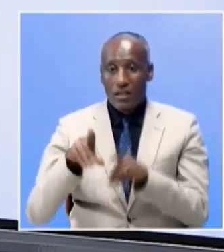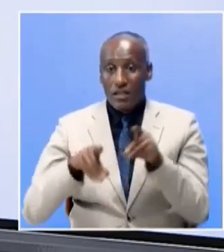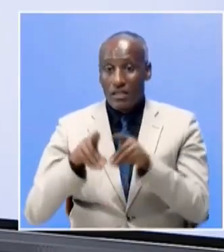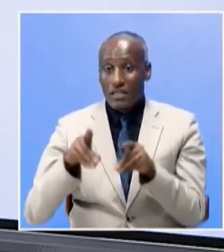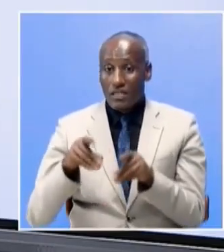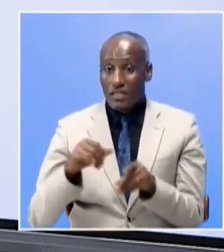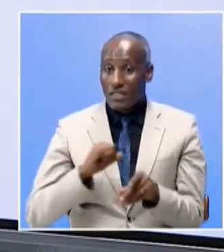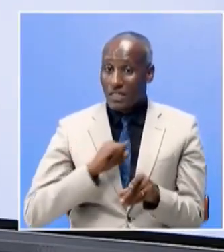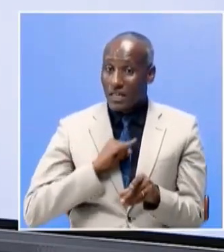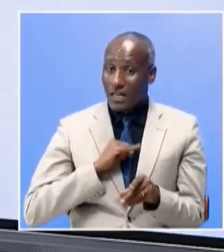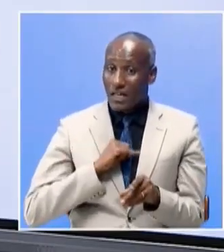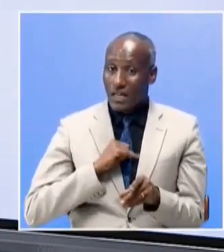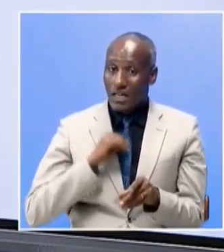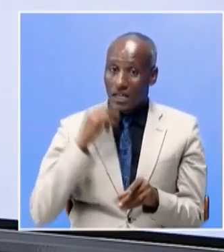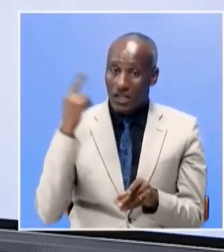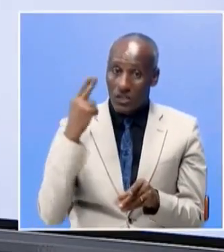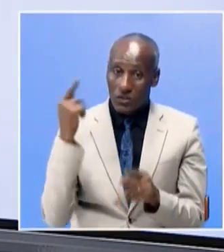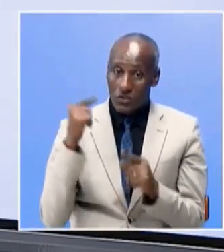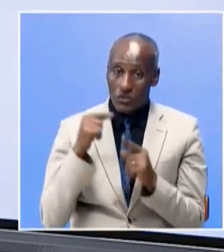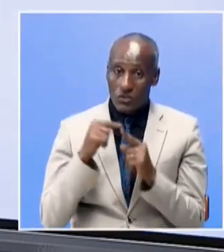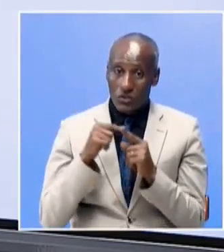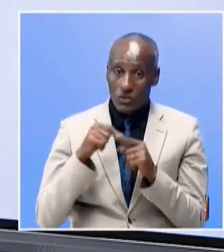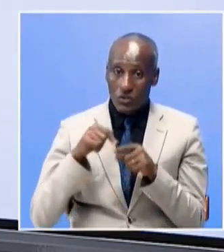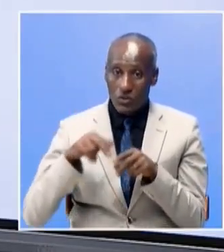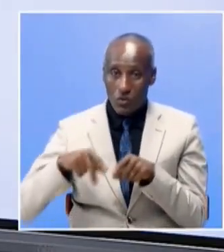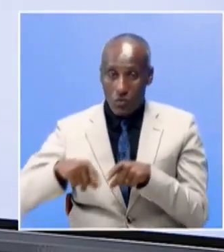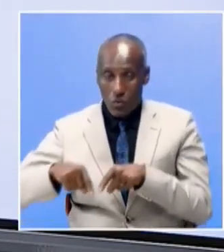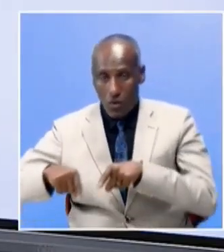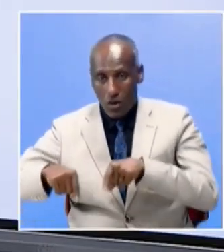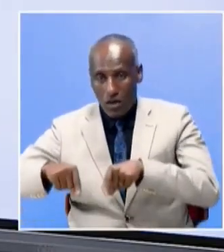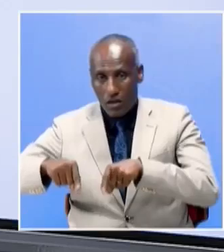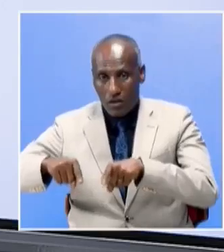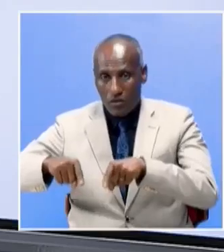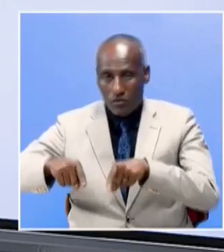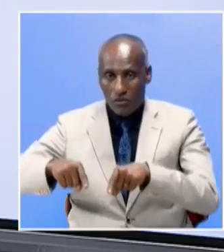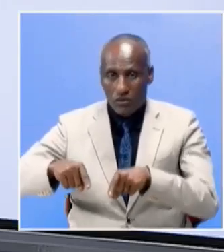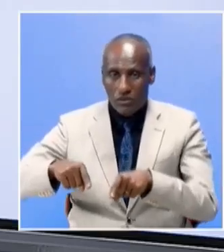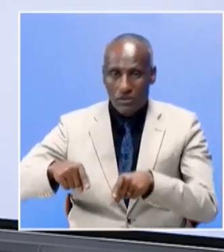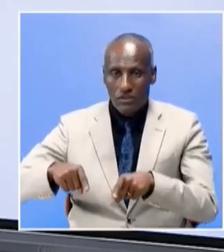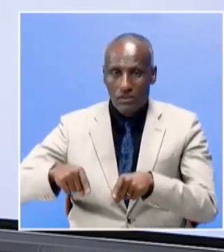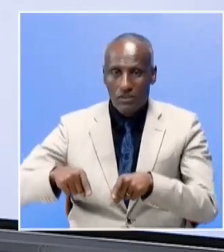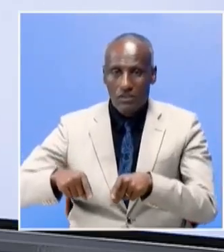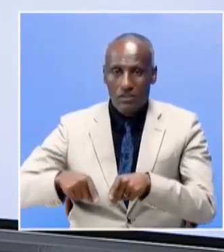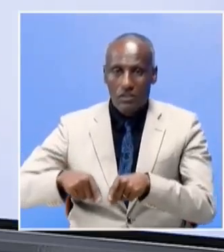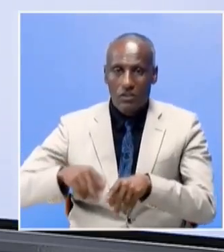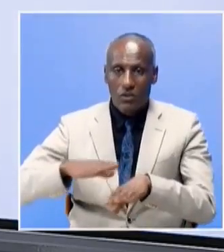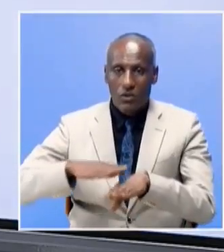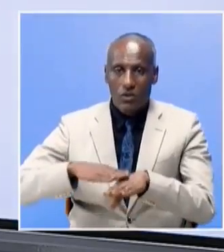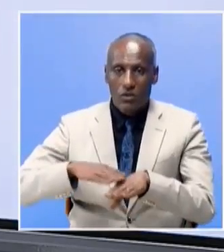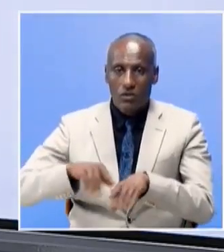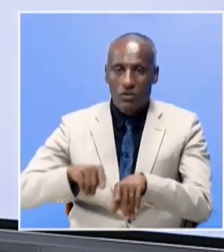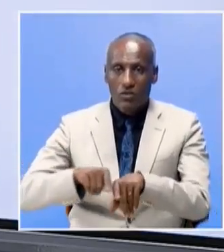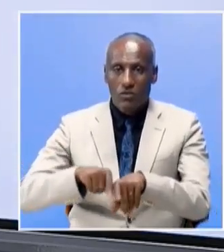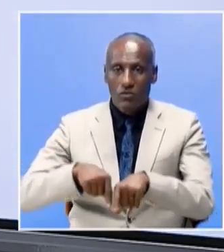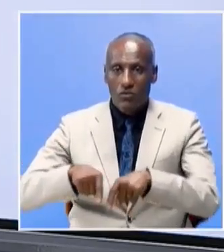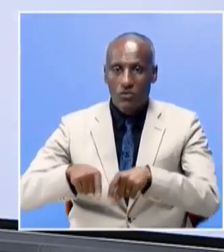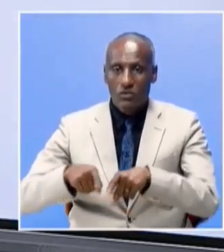for a longer time? This means I'm not sure, okay? And that's what we can say here.